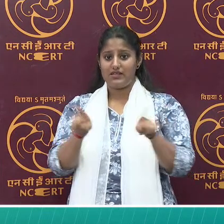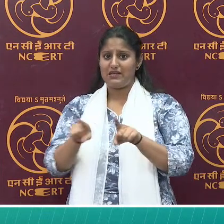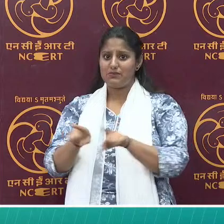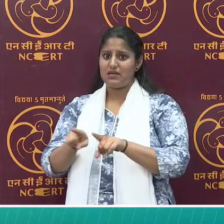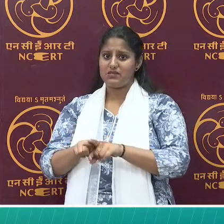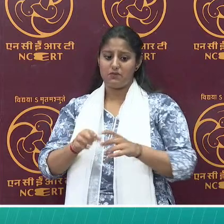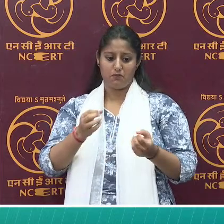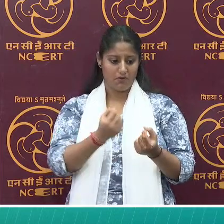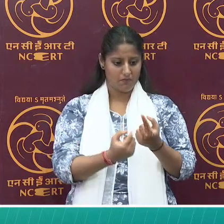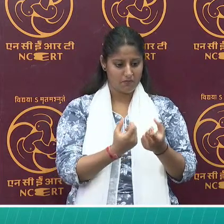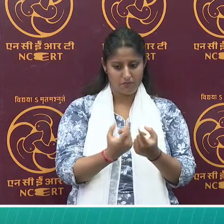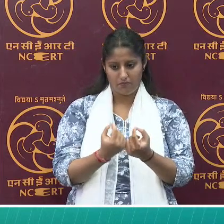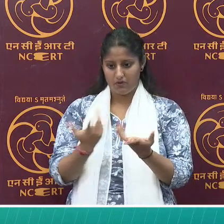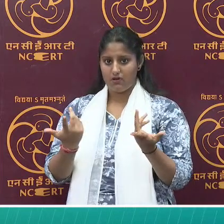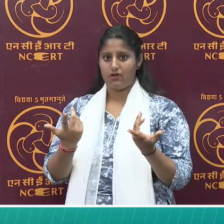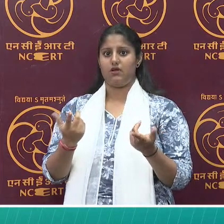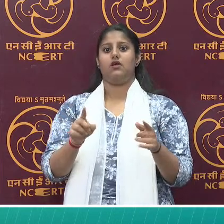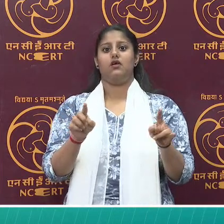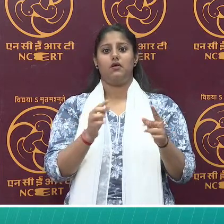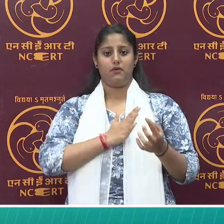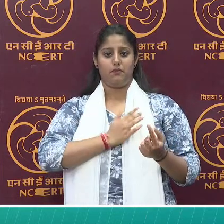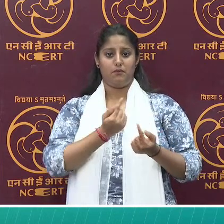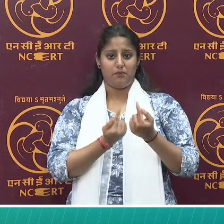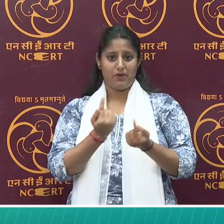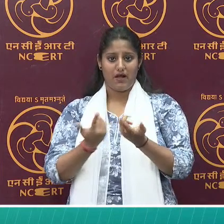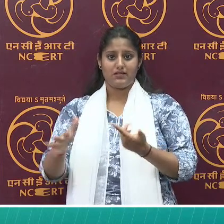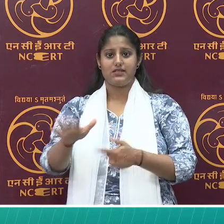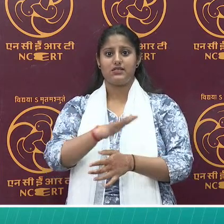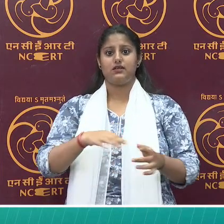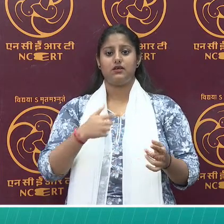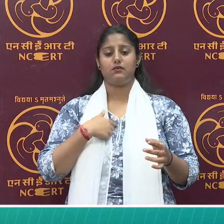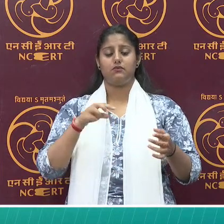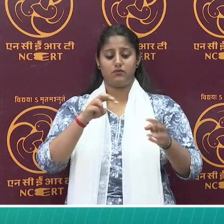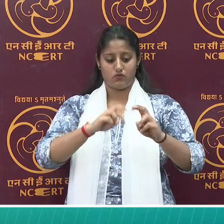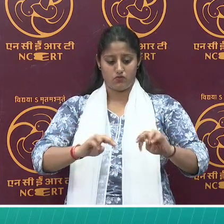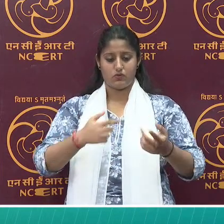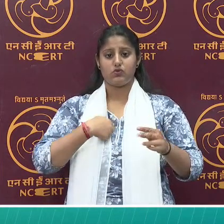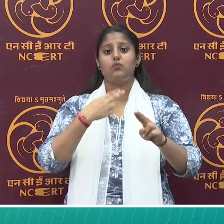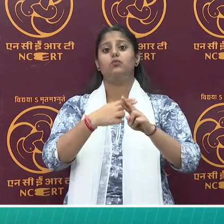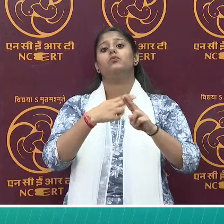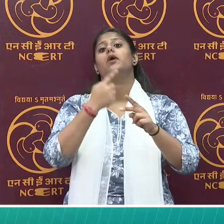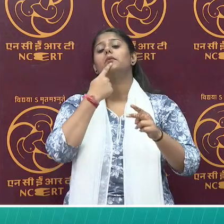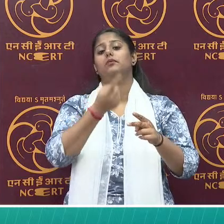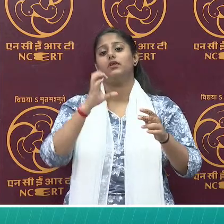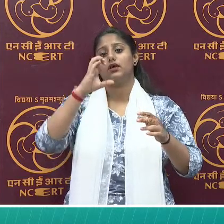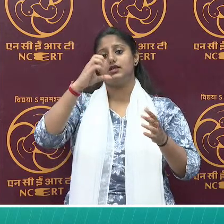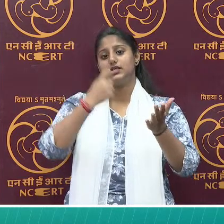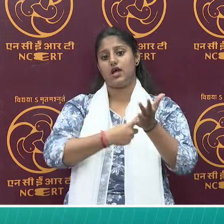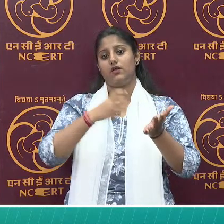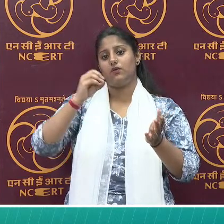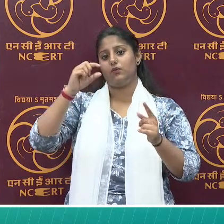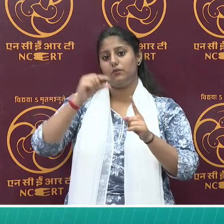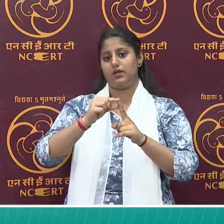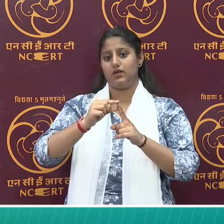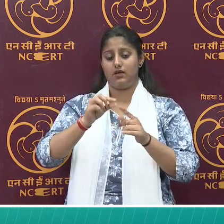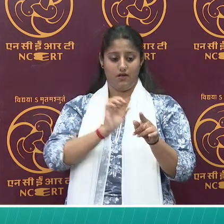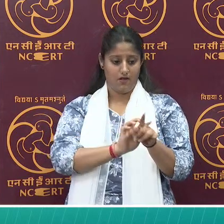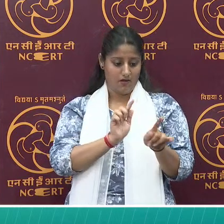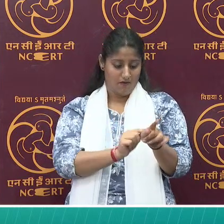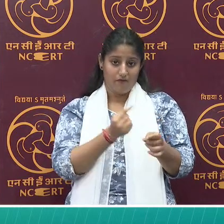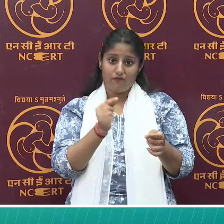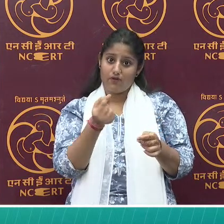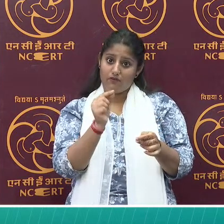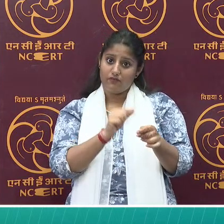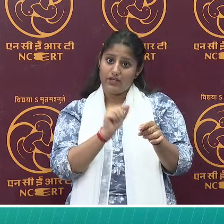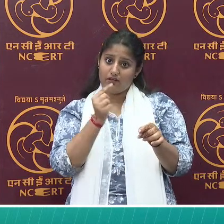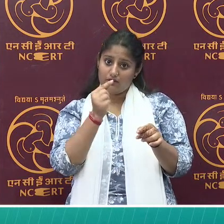plants cultivated together, it is called as crop. Right. So wheat, if we take example of wheat, so we don't grow a